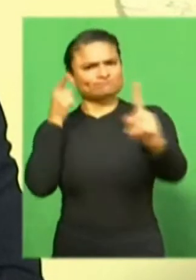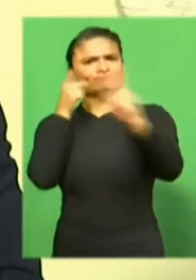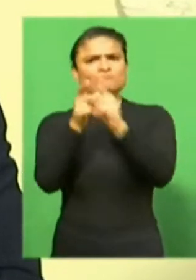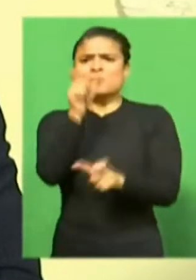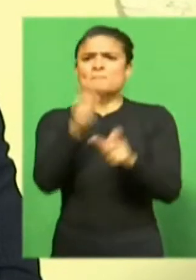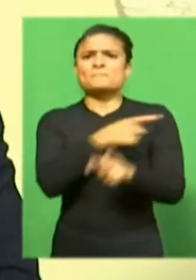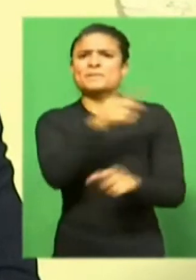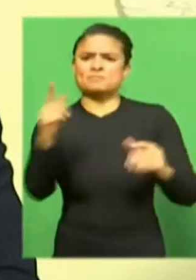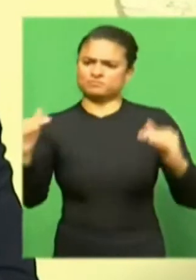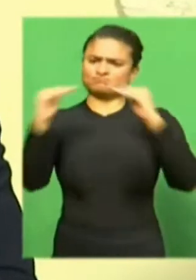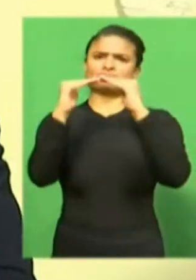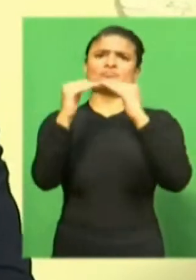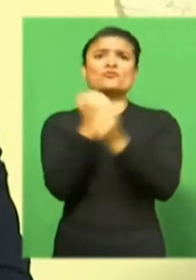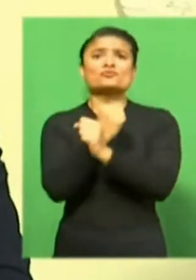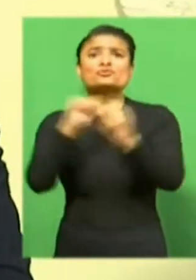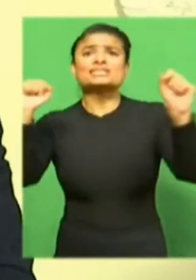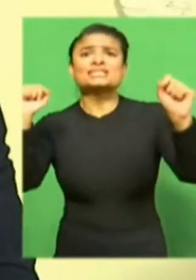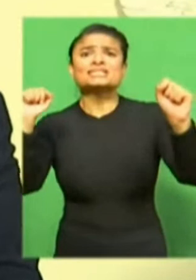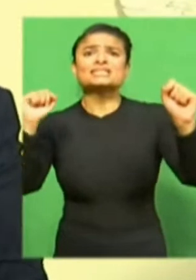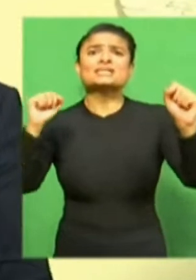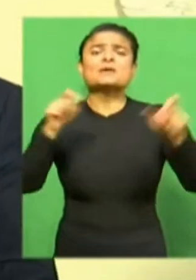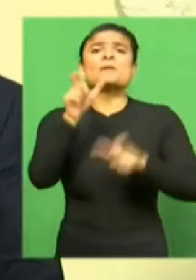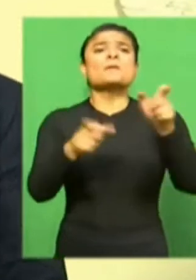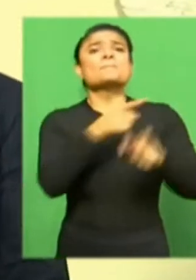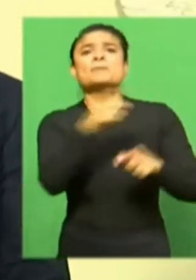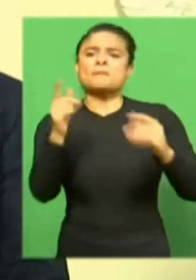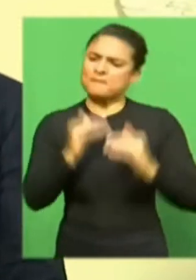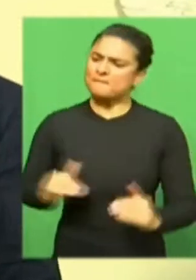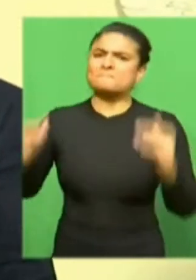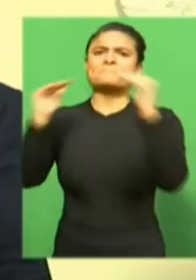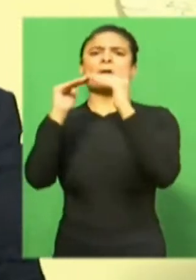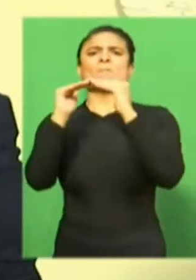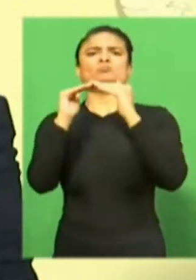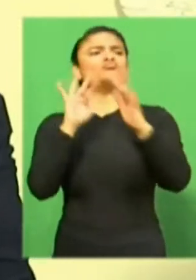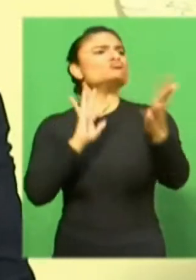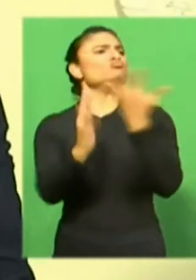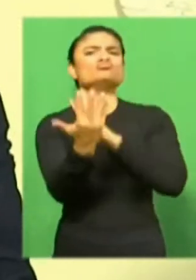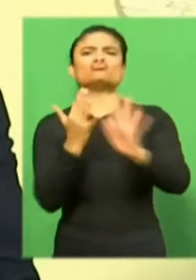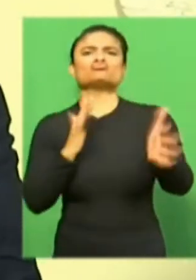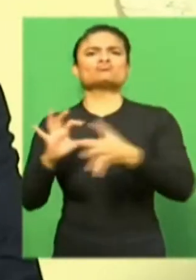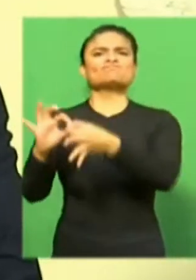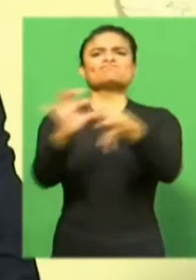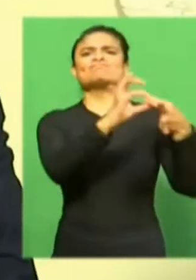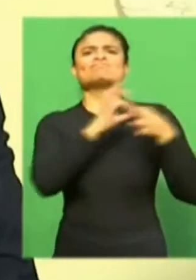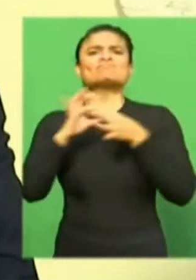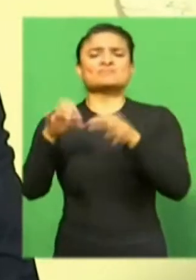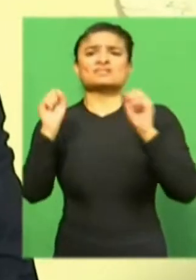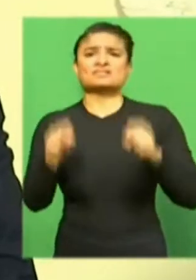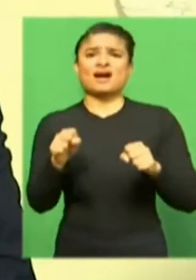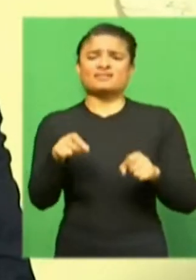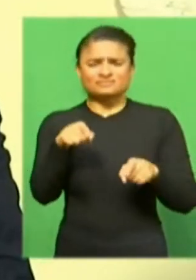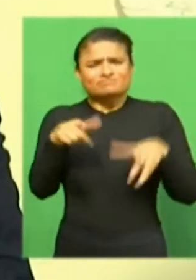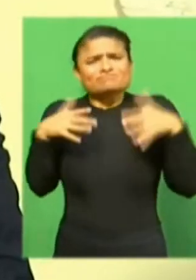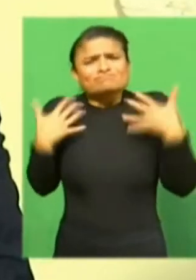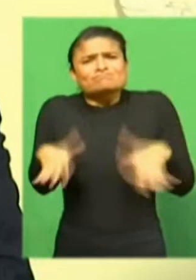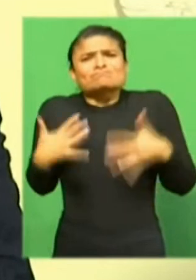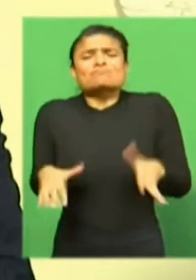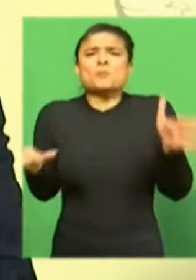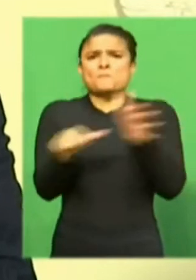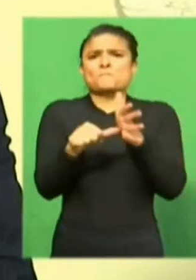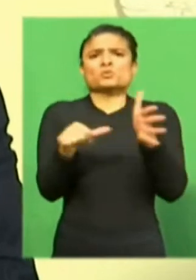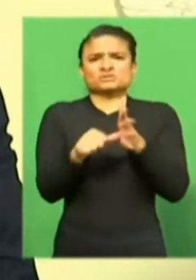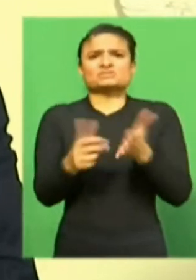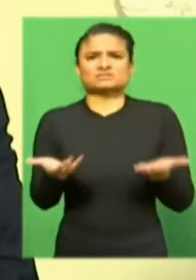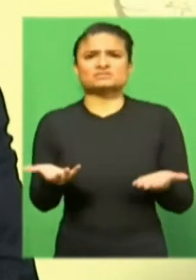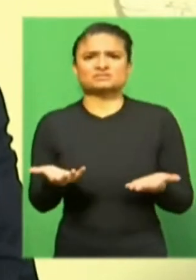and democratic society. But most importantly, our strength lies in our people